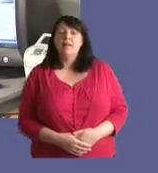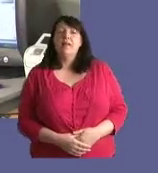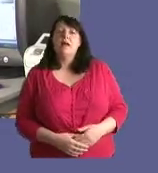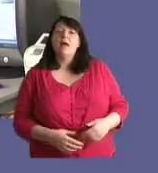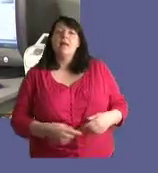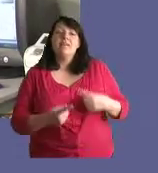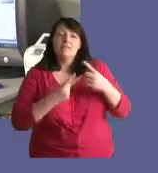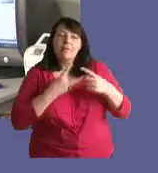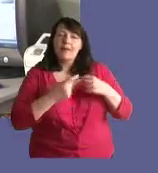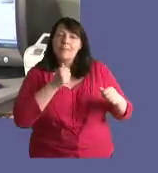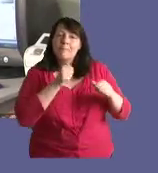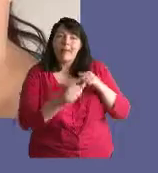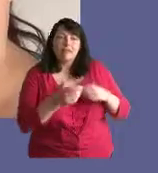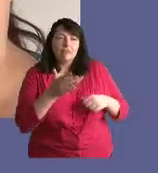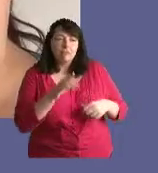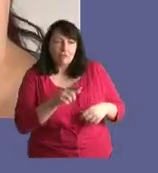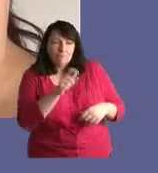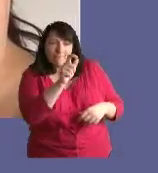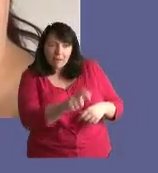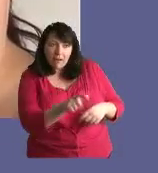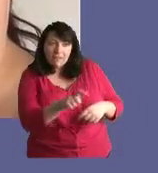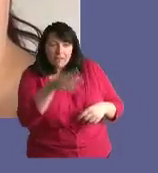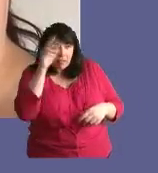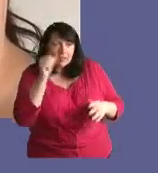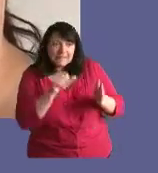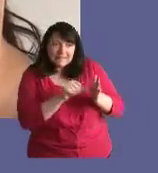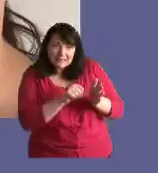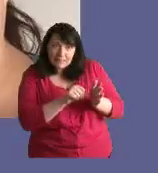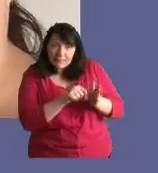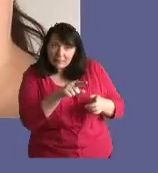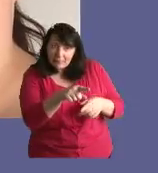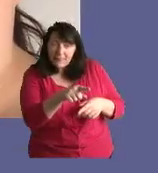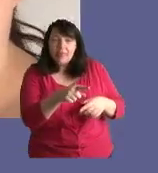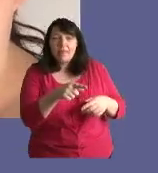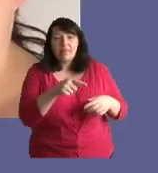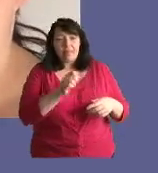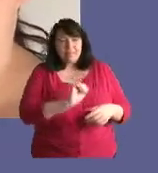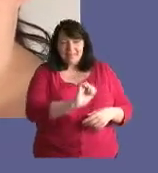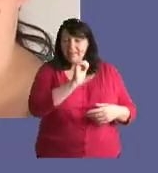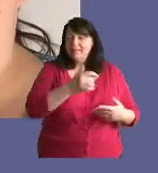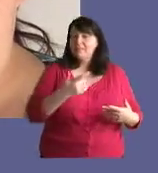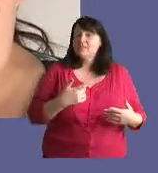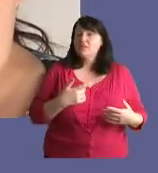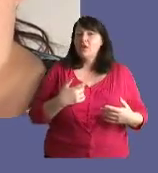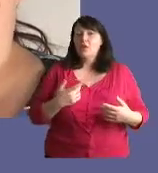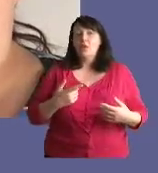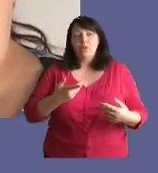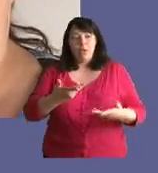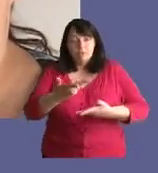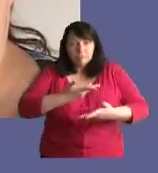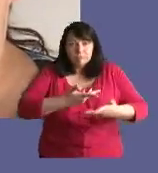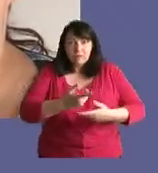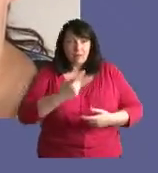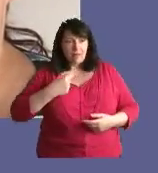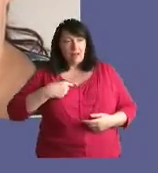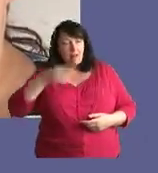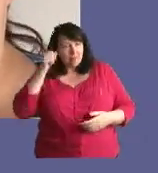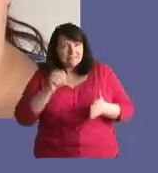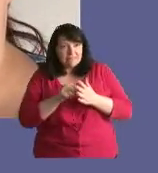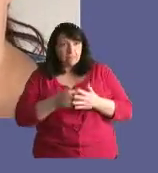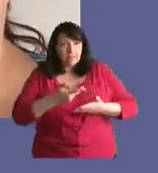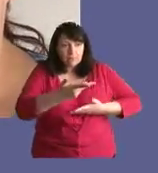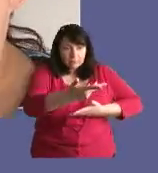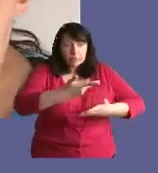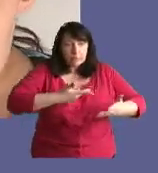It's best coming for someone who has a learning disability to talk to someone with a learning disability, so you can